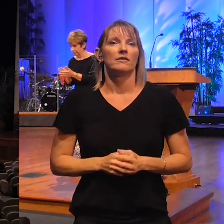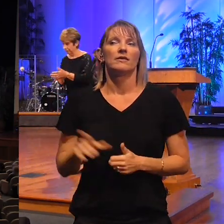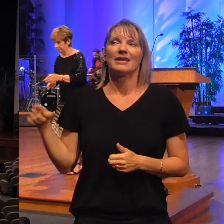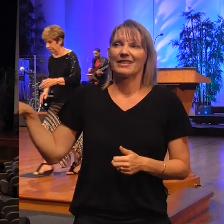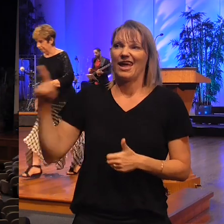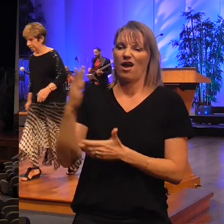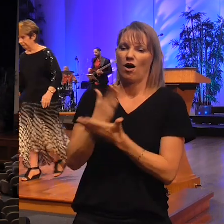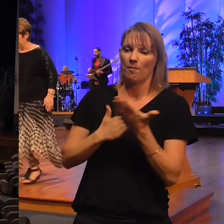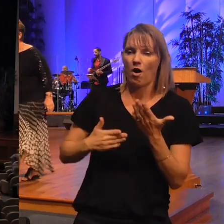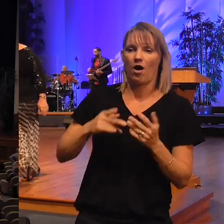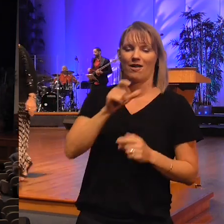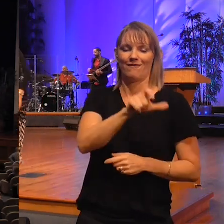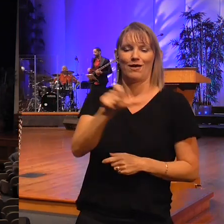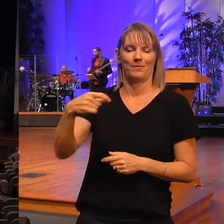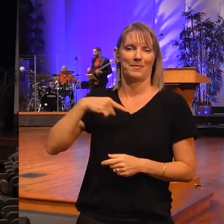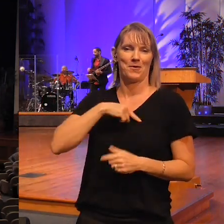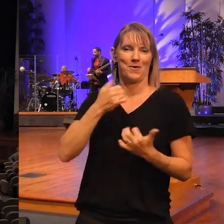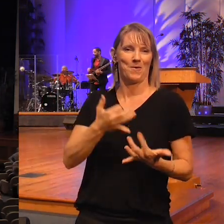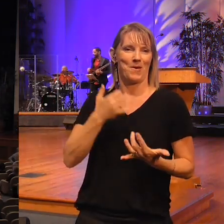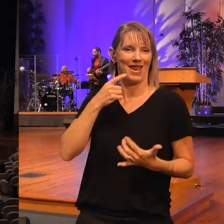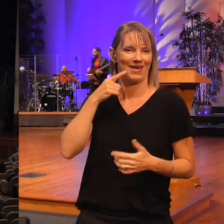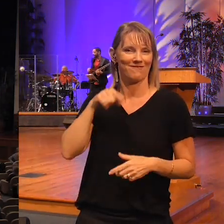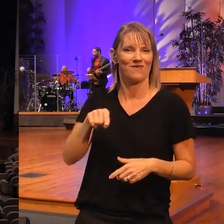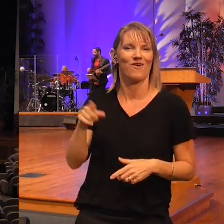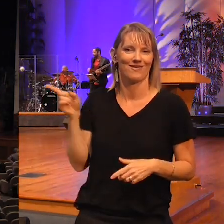They're part of the people we're waiting for.